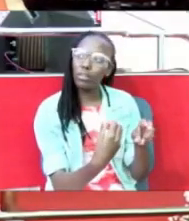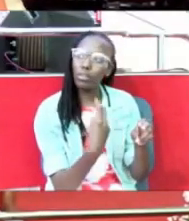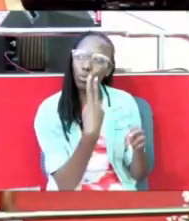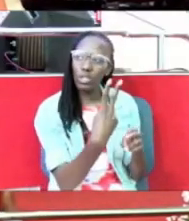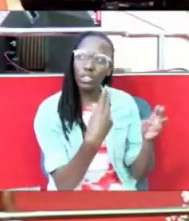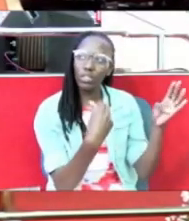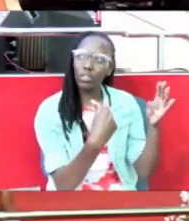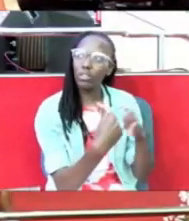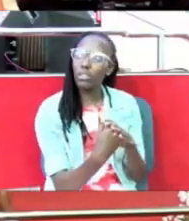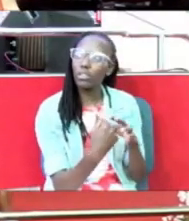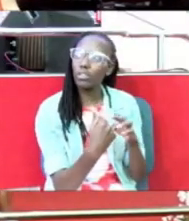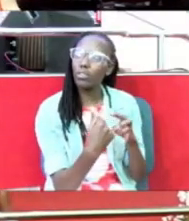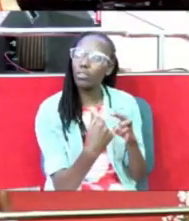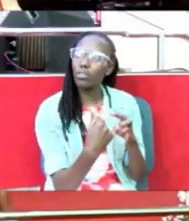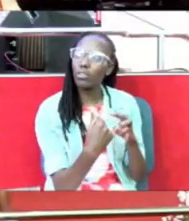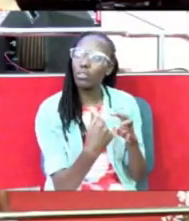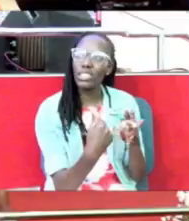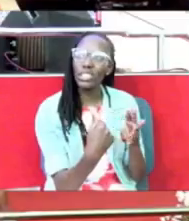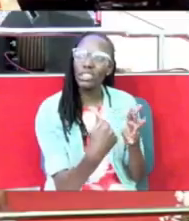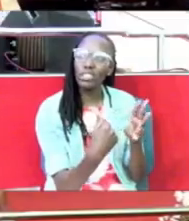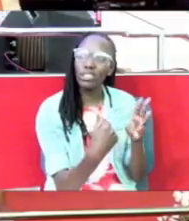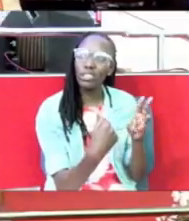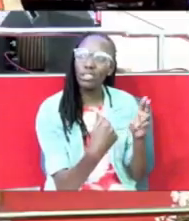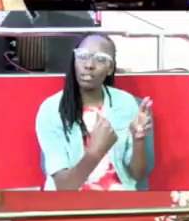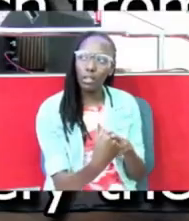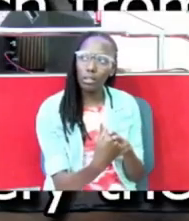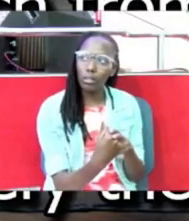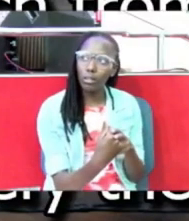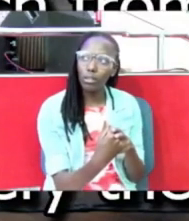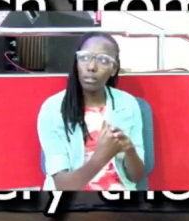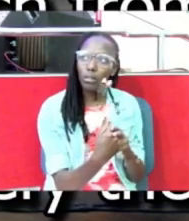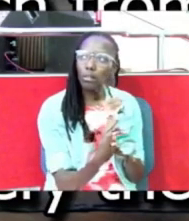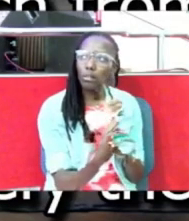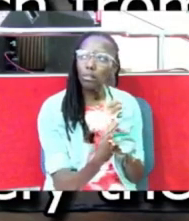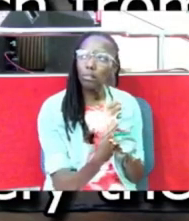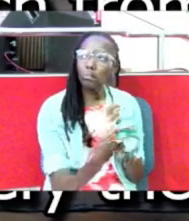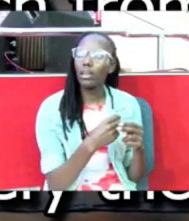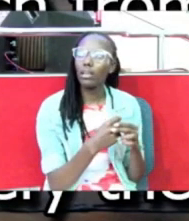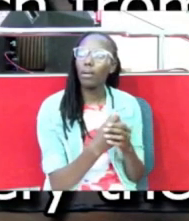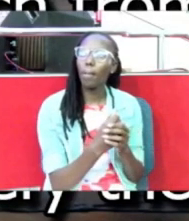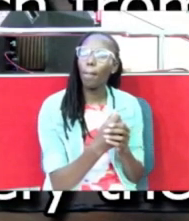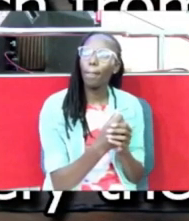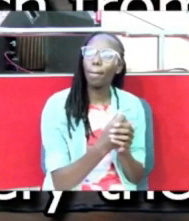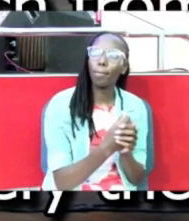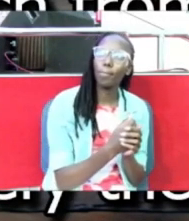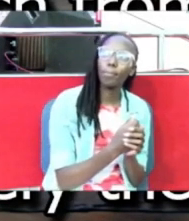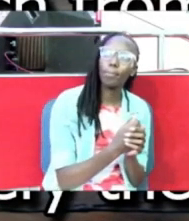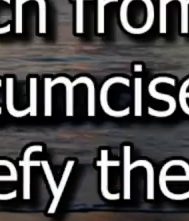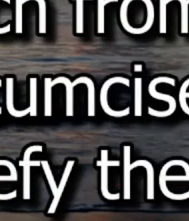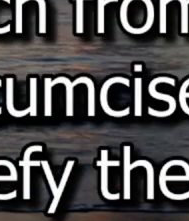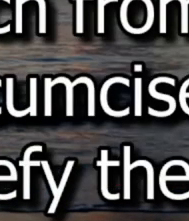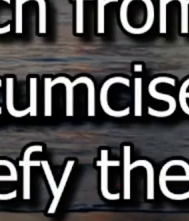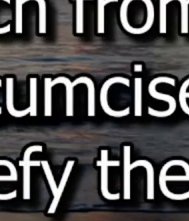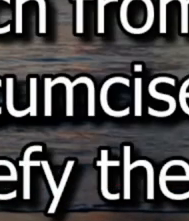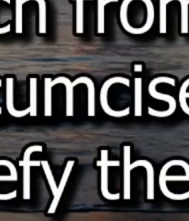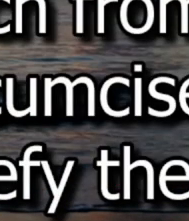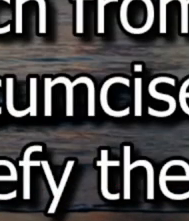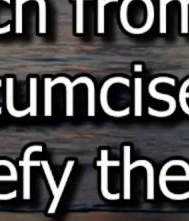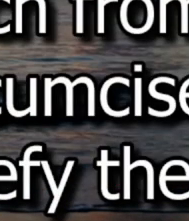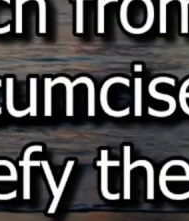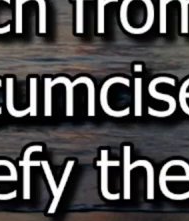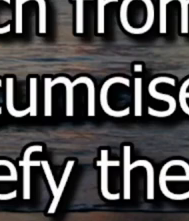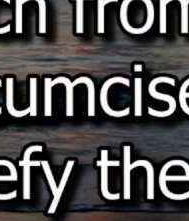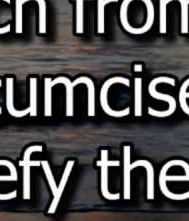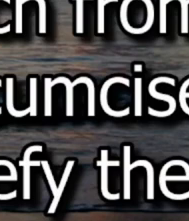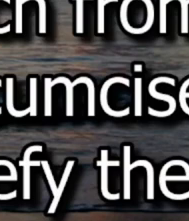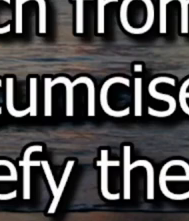we can read. Mstari wa 26 na mstari wa 36. So here it says, then David spoke to the men who